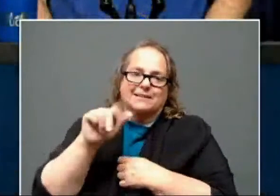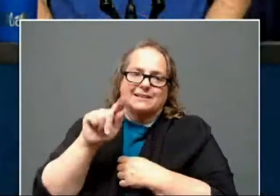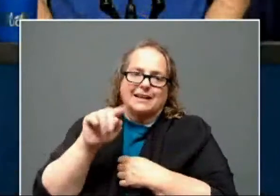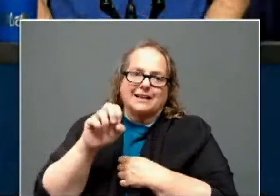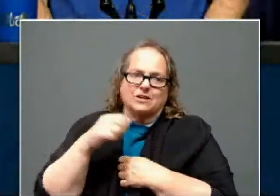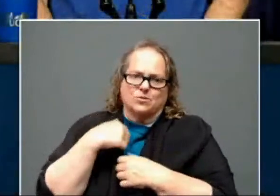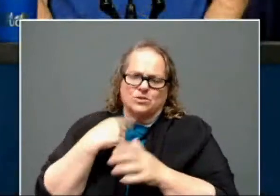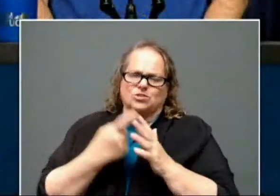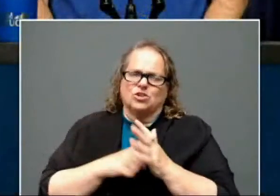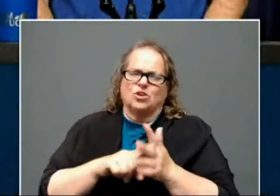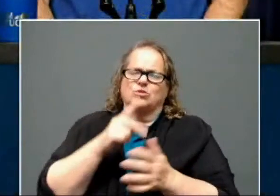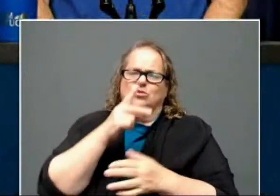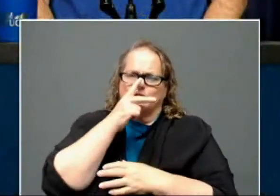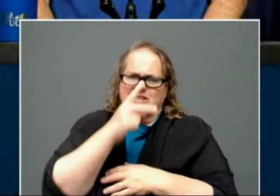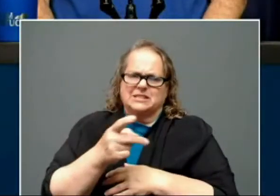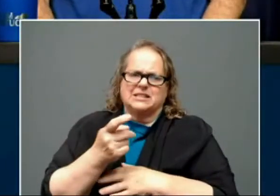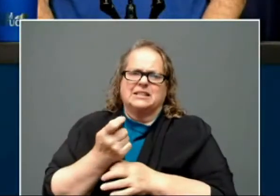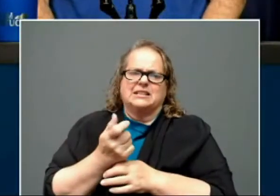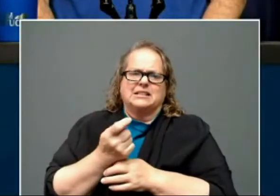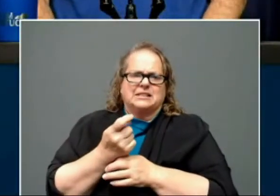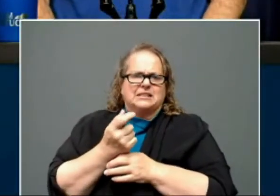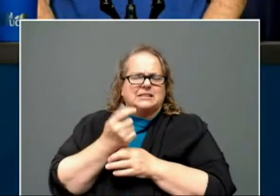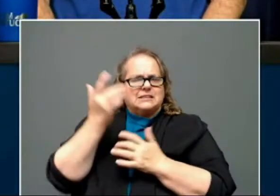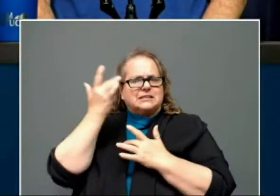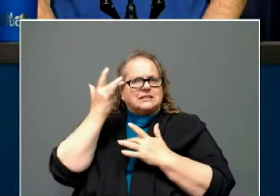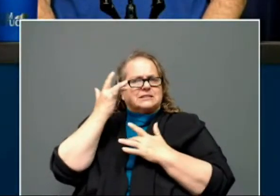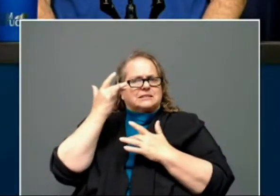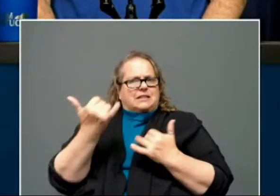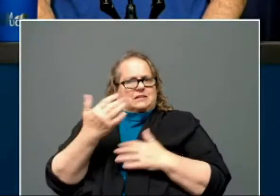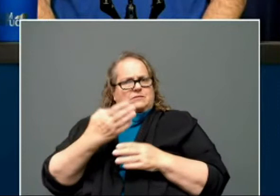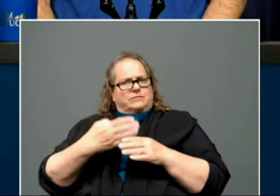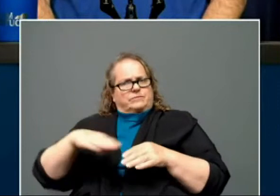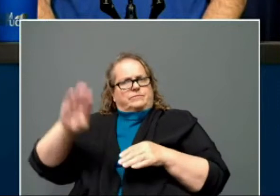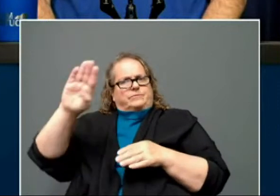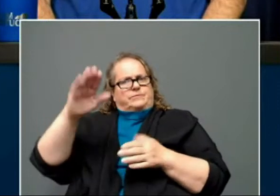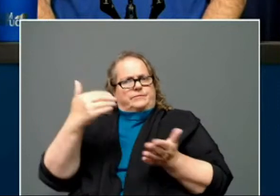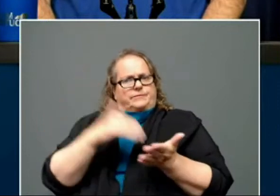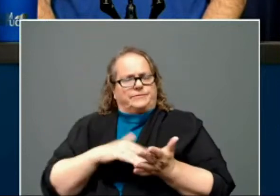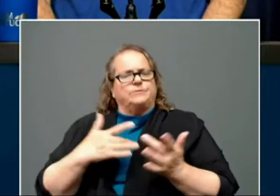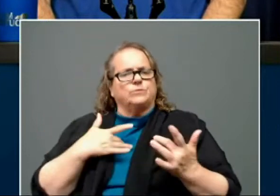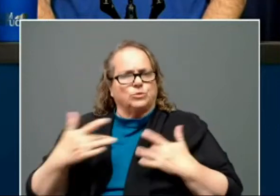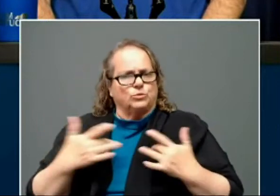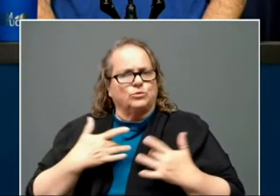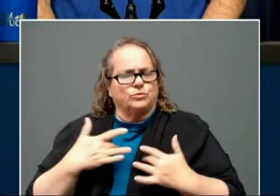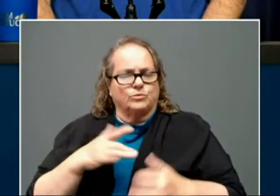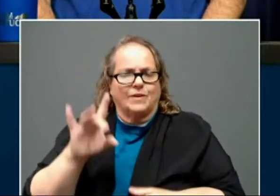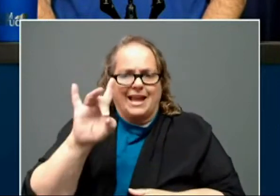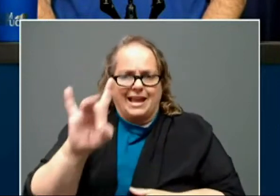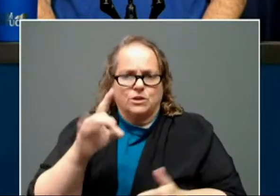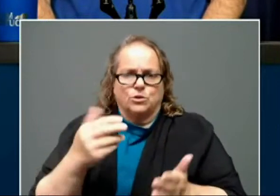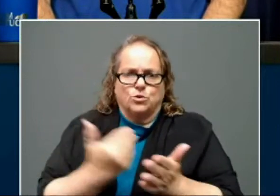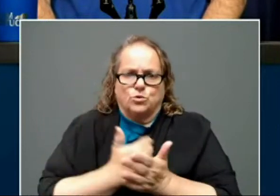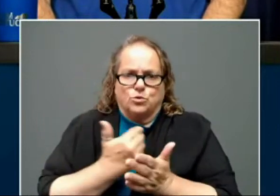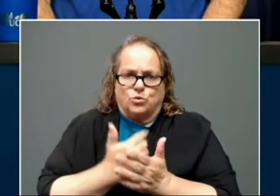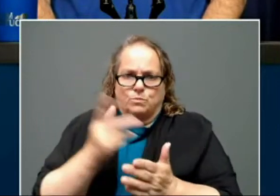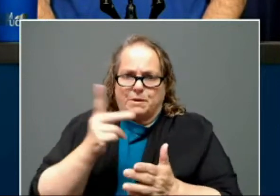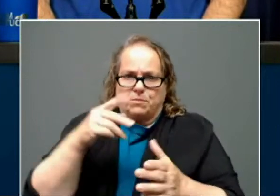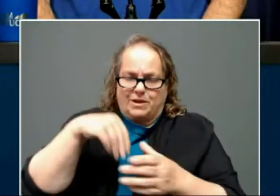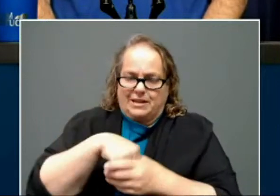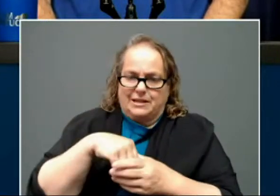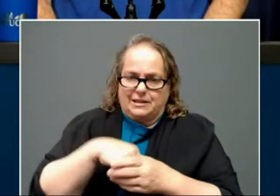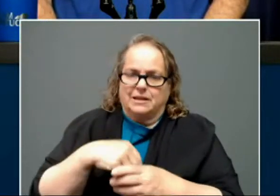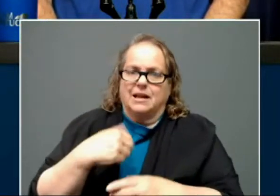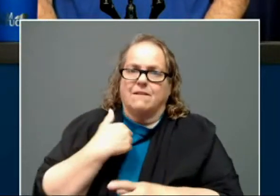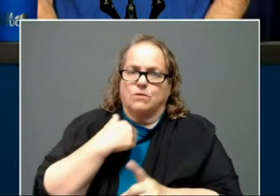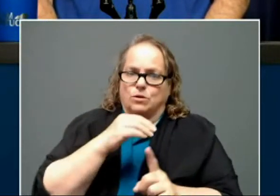see this trending up, and it's of concern. We have 8 new residents testing positive. We have 16